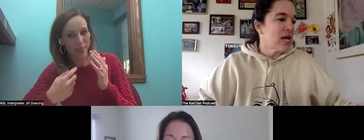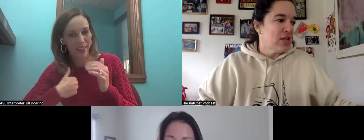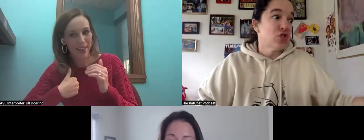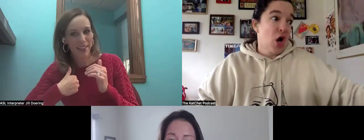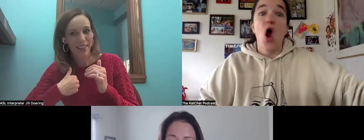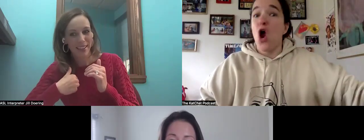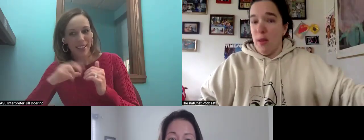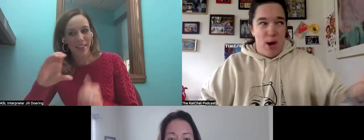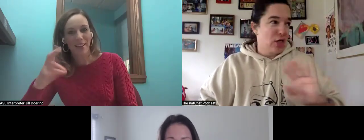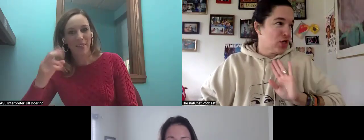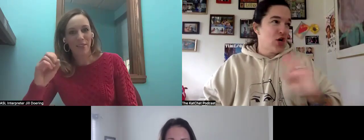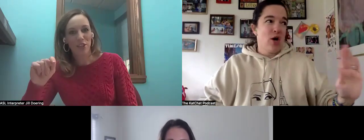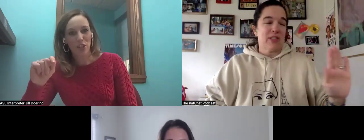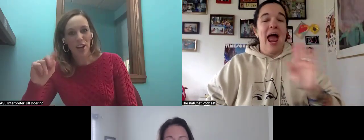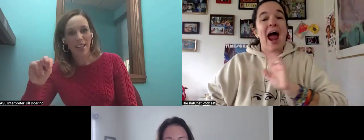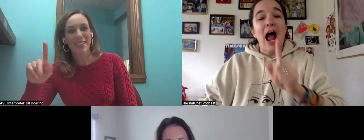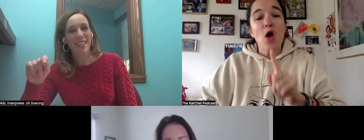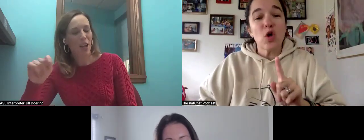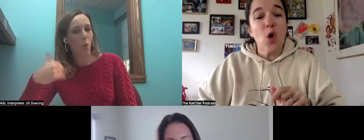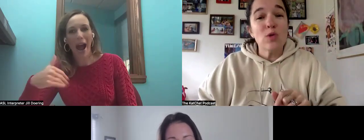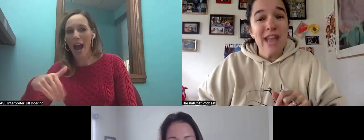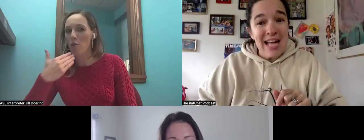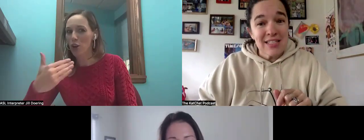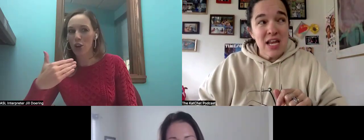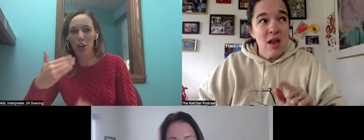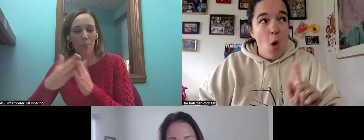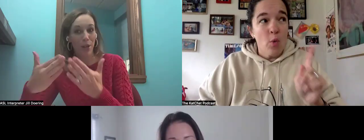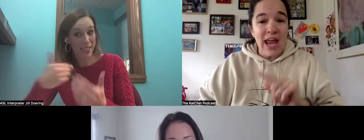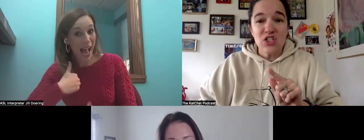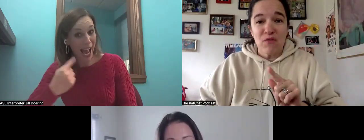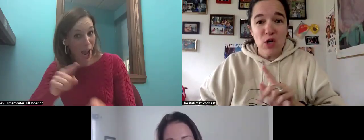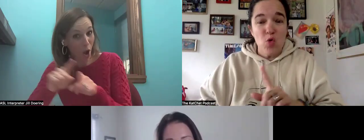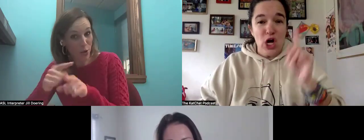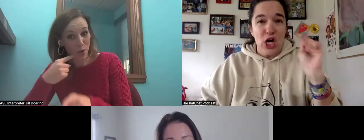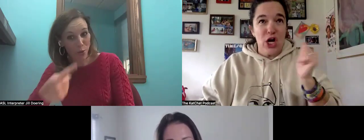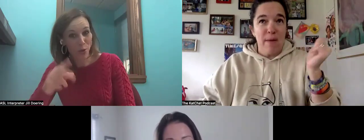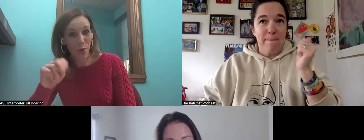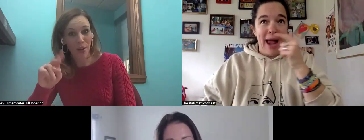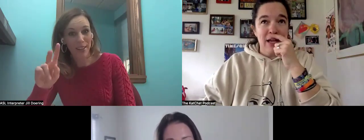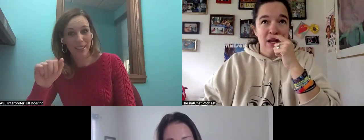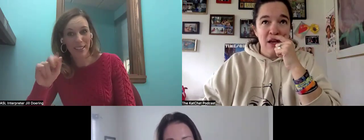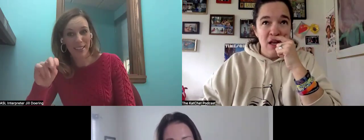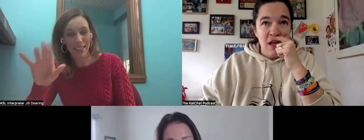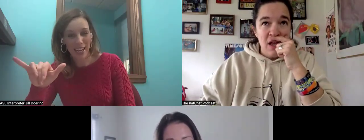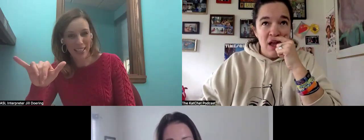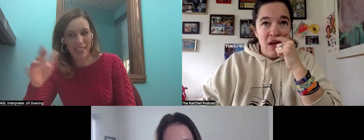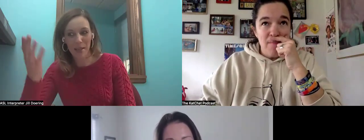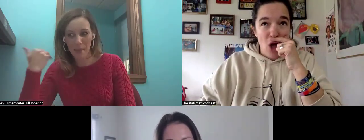Chestnut Ridge. Yep. Good book, good book. Right, right. I Yep. also told Nancy when I interviewed her back